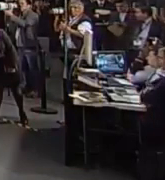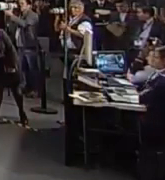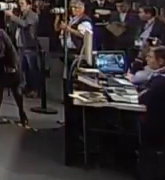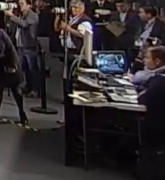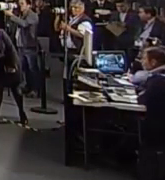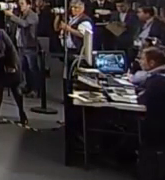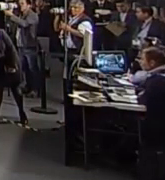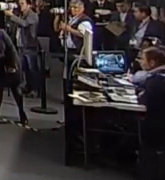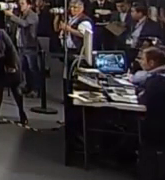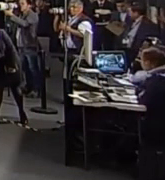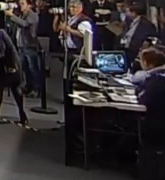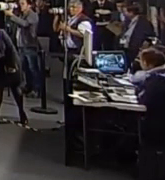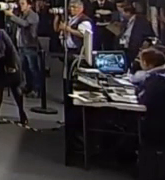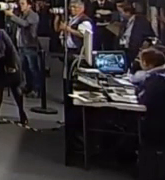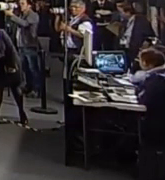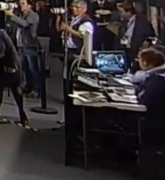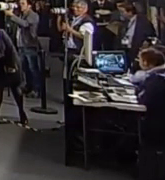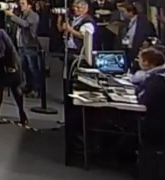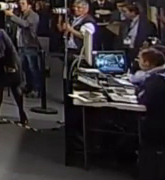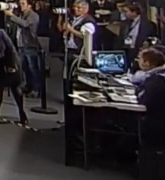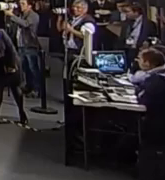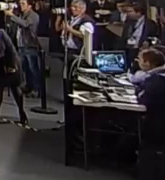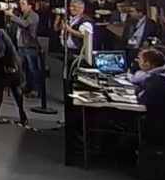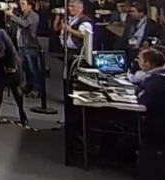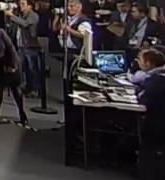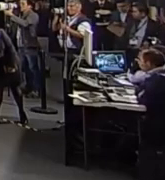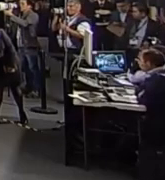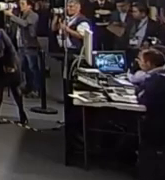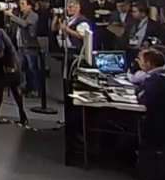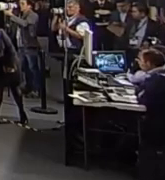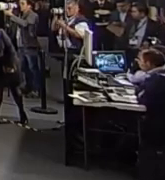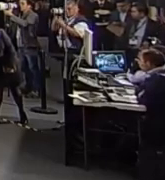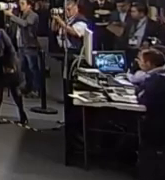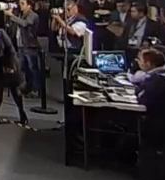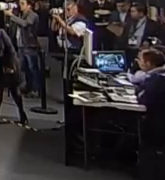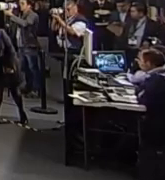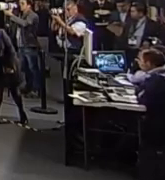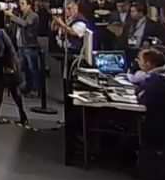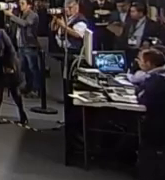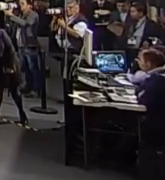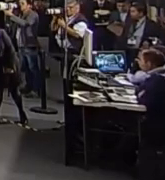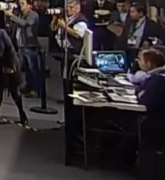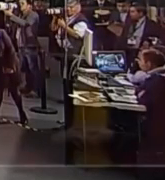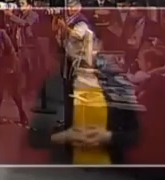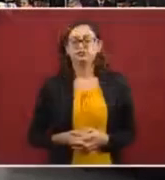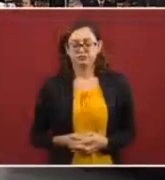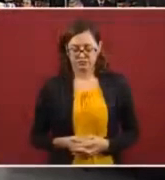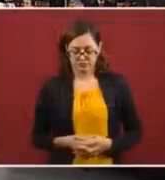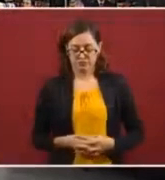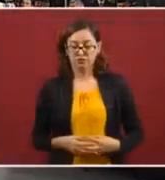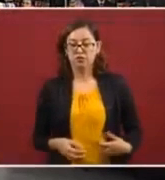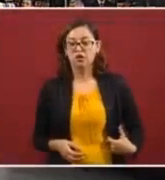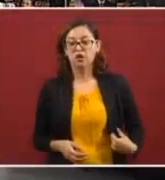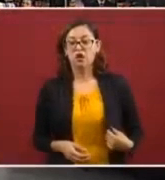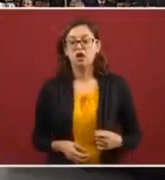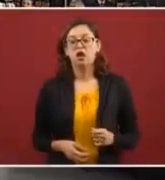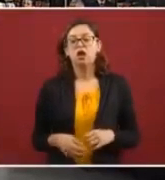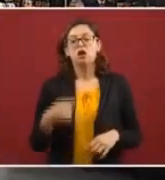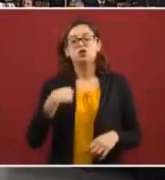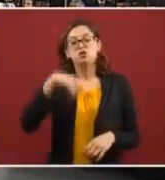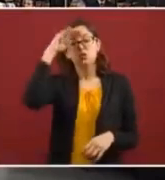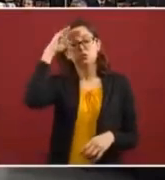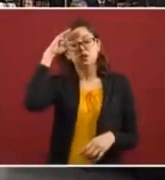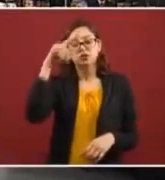So I'm not talking about that. I'm talking about the way that these operations usually